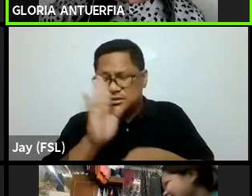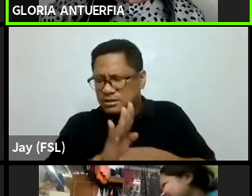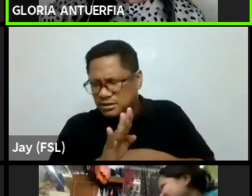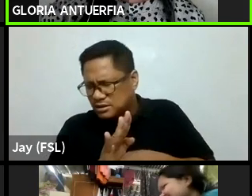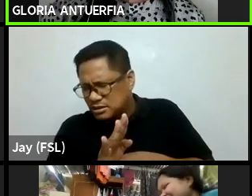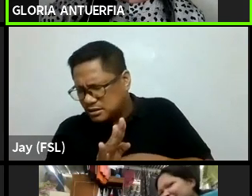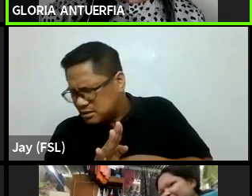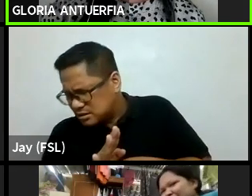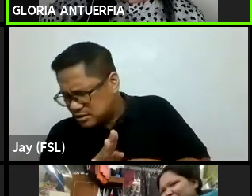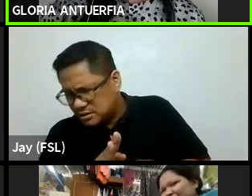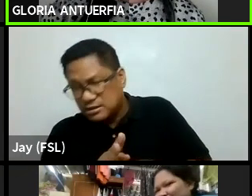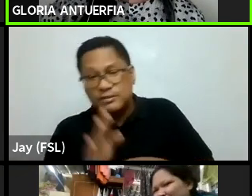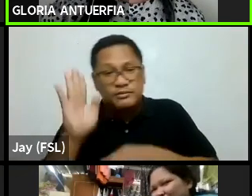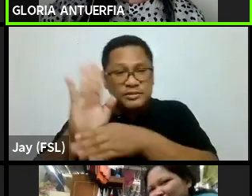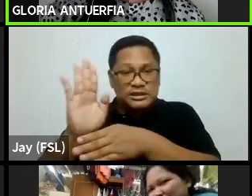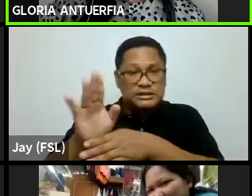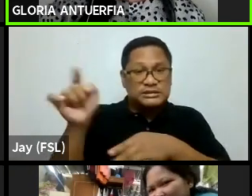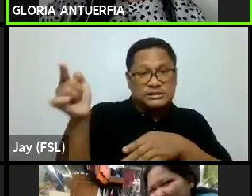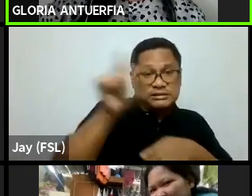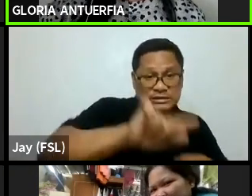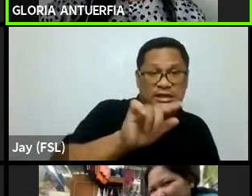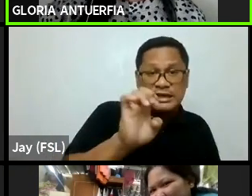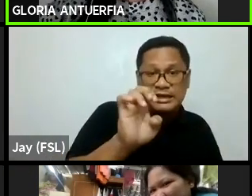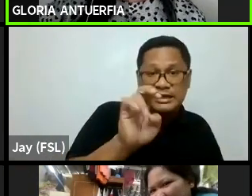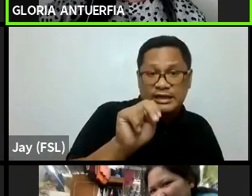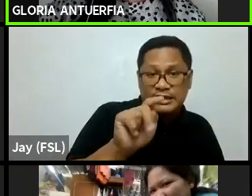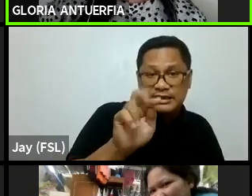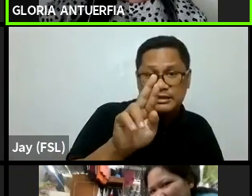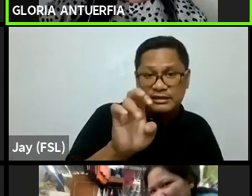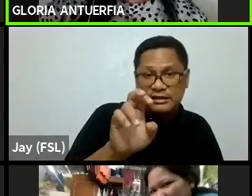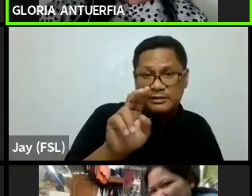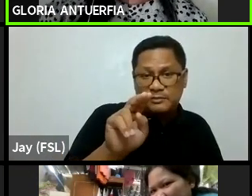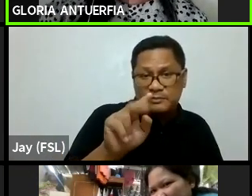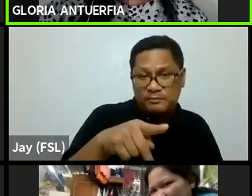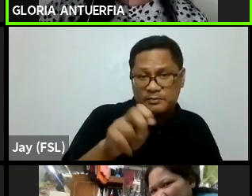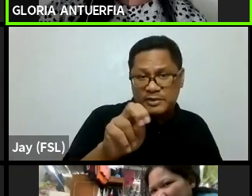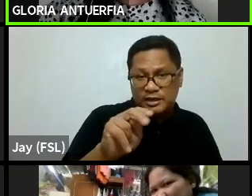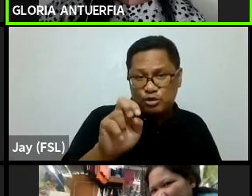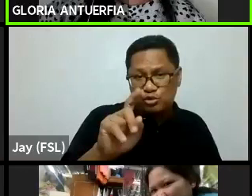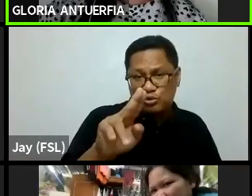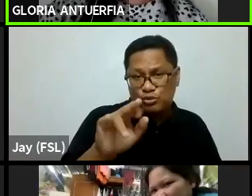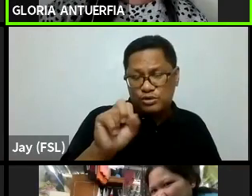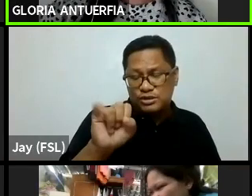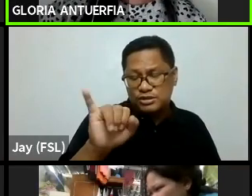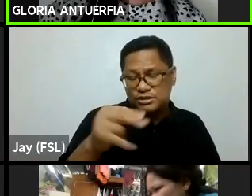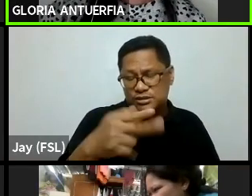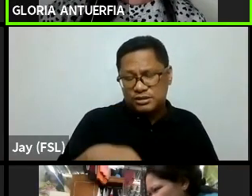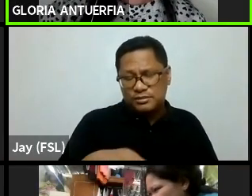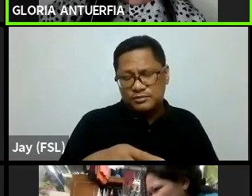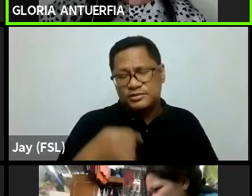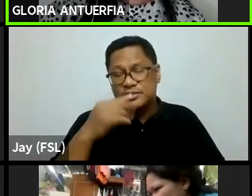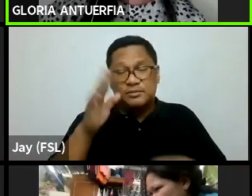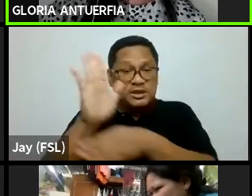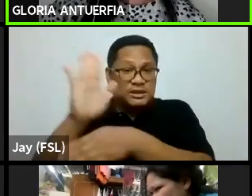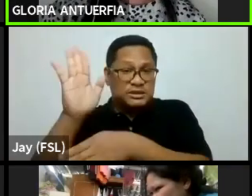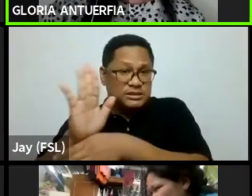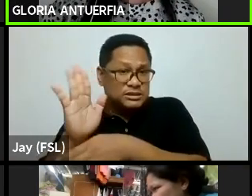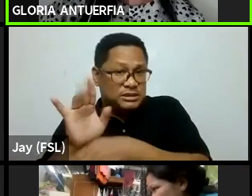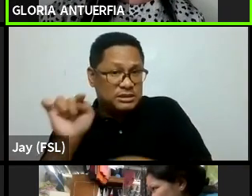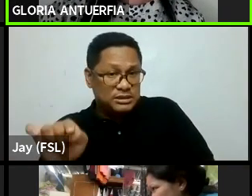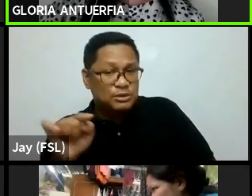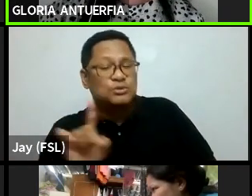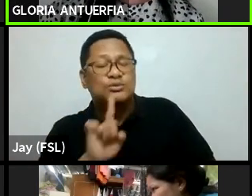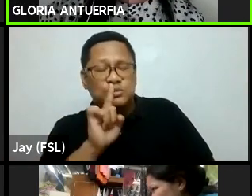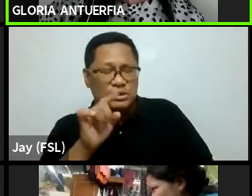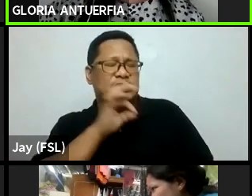sa entrepreneurship? Anong pagkakaiba ng business sa entrepreneurship? Ang business is to really